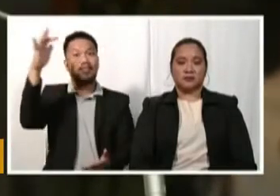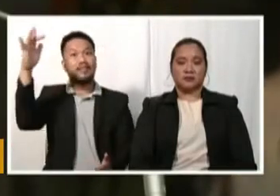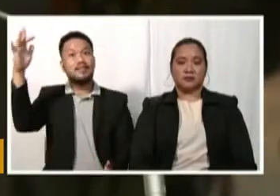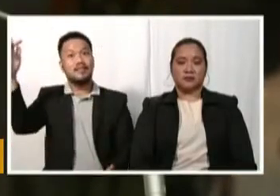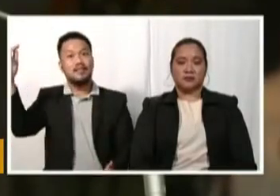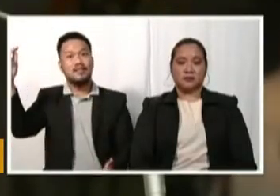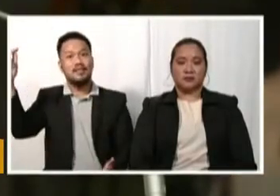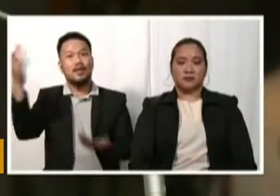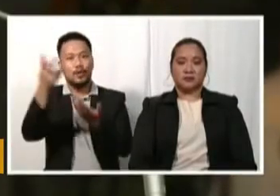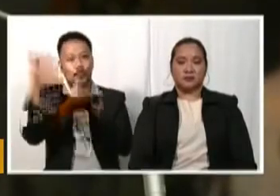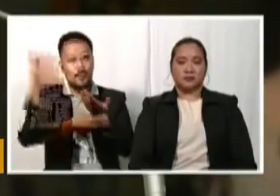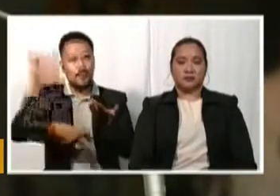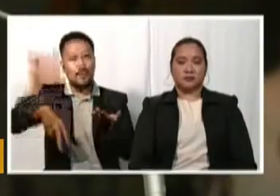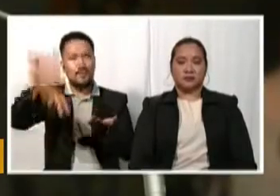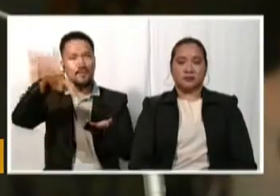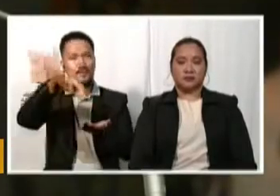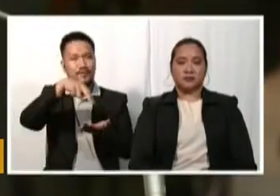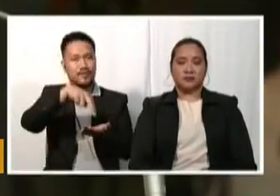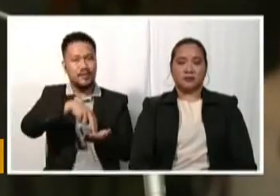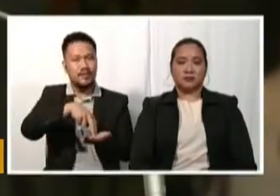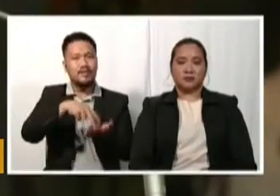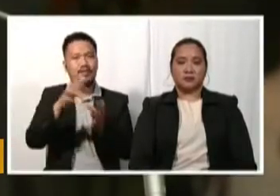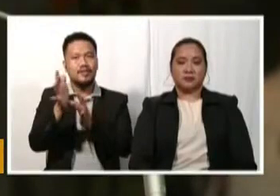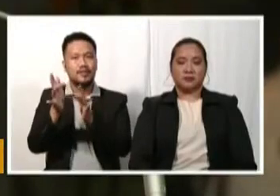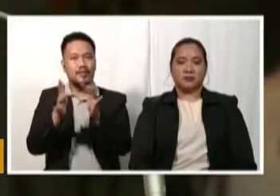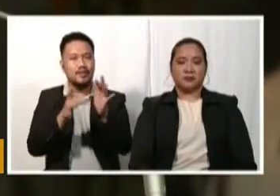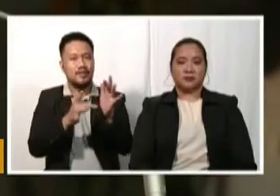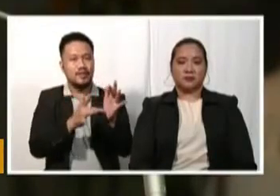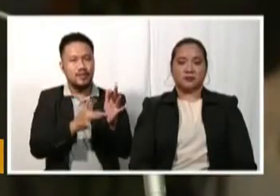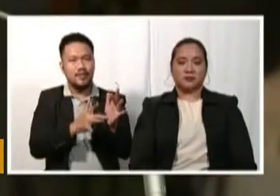The risen one shines upon you.